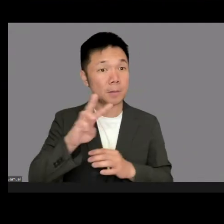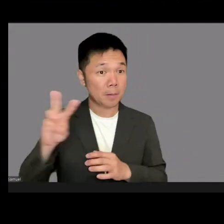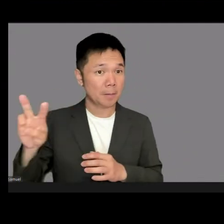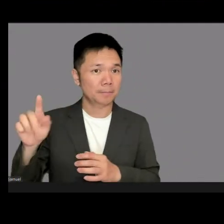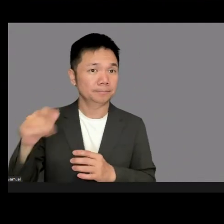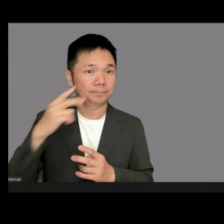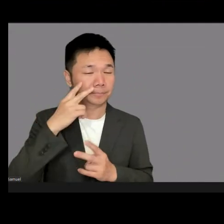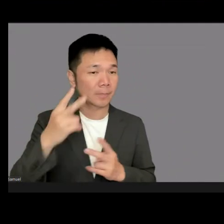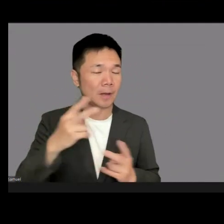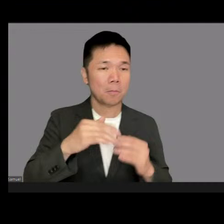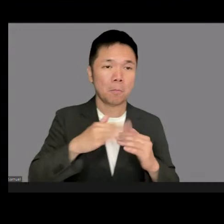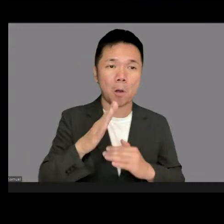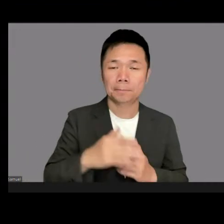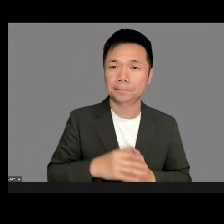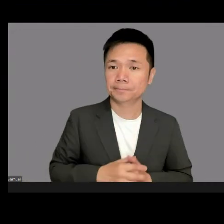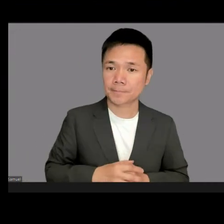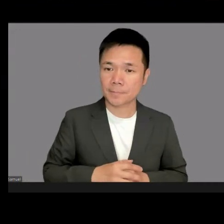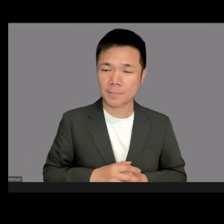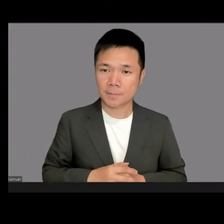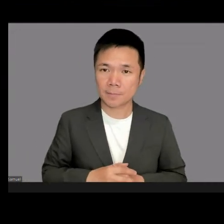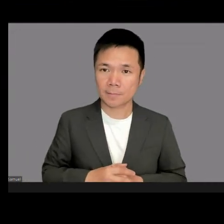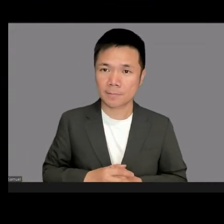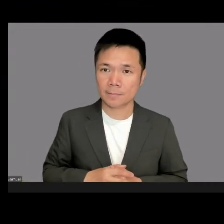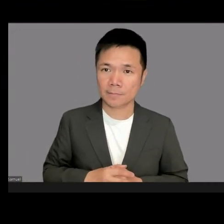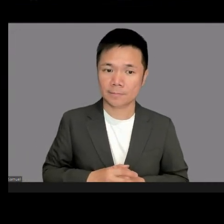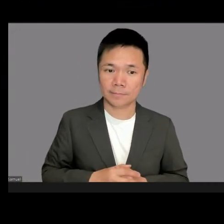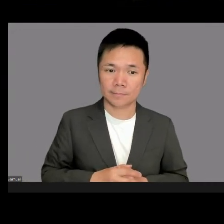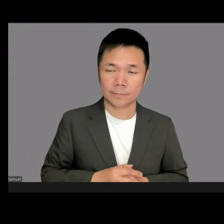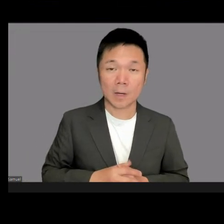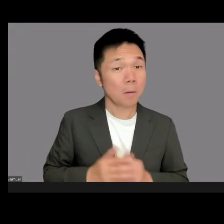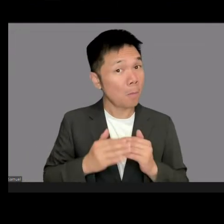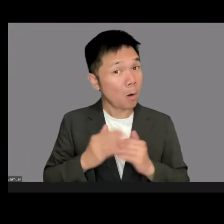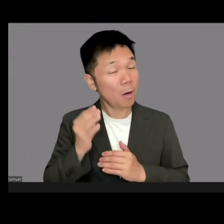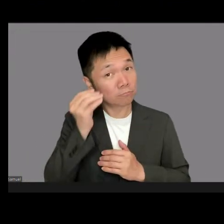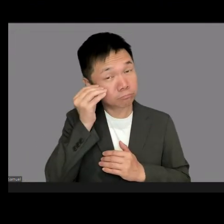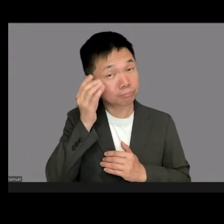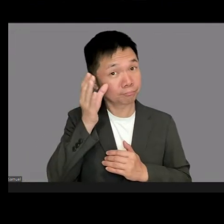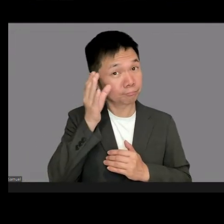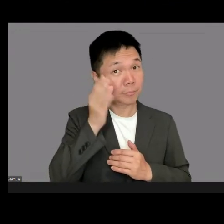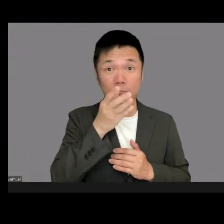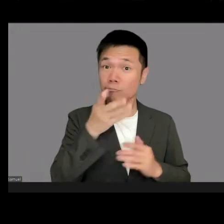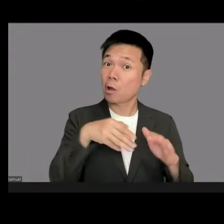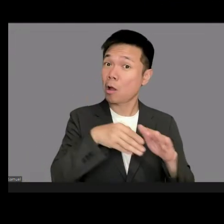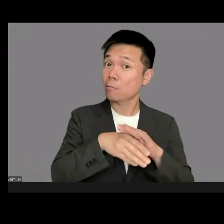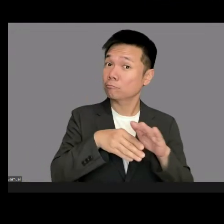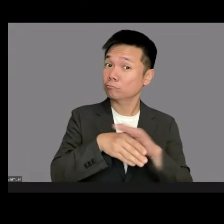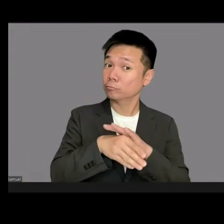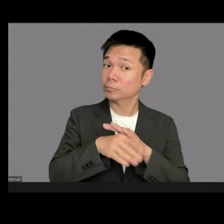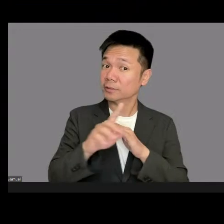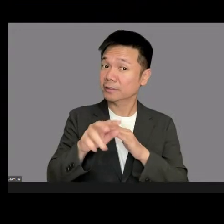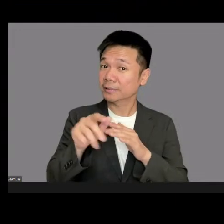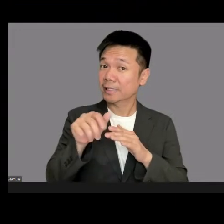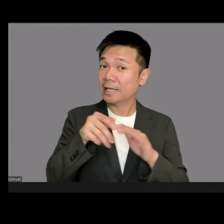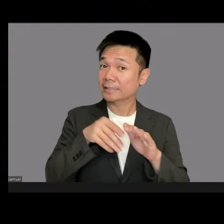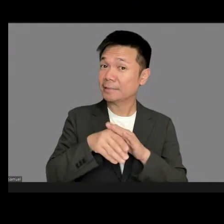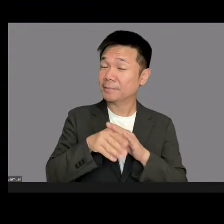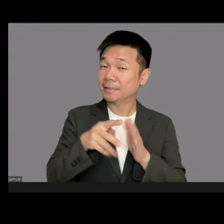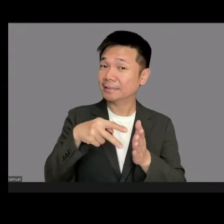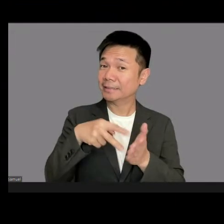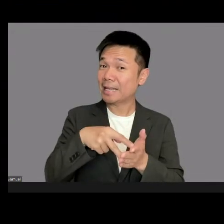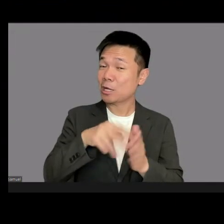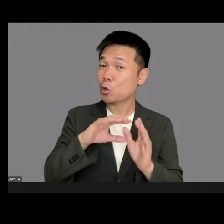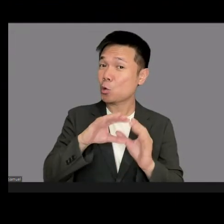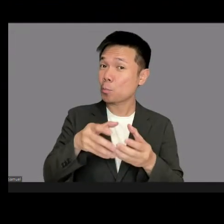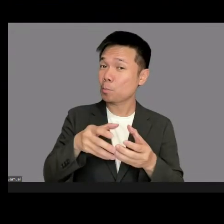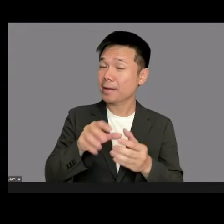So probably if you want to know more about the accessibility standing group, you are most welcome to